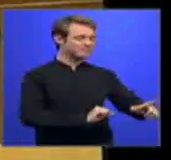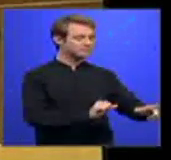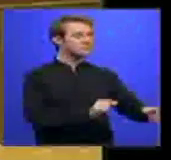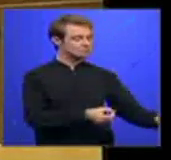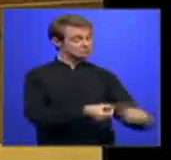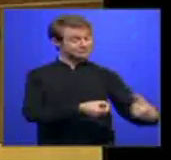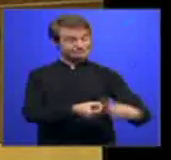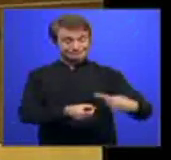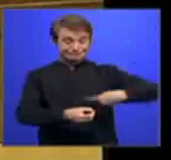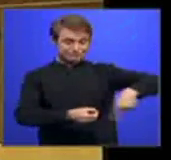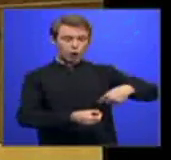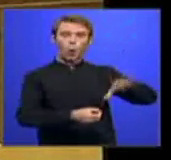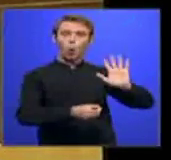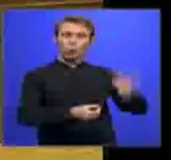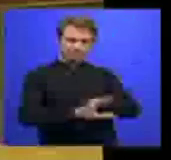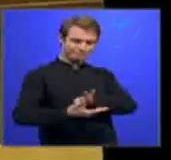later this month.